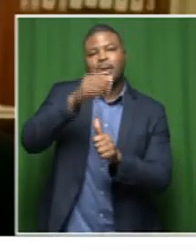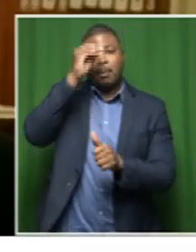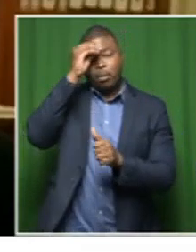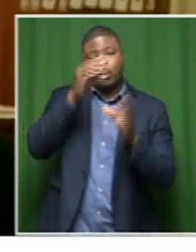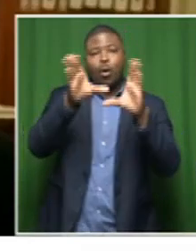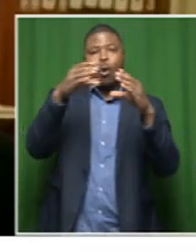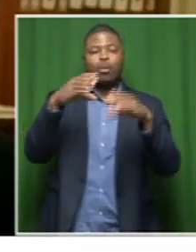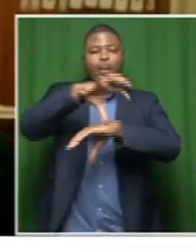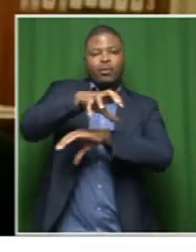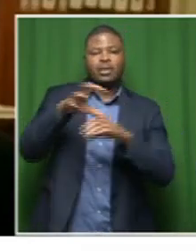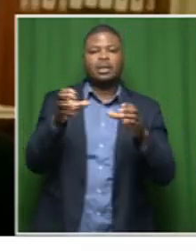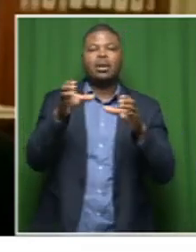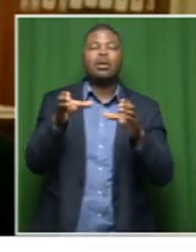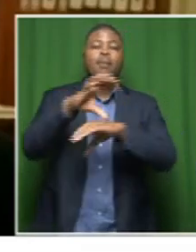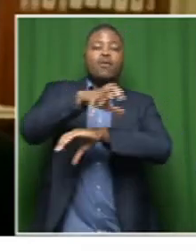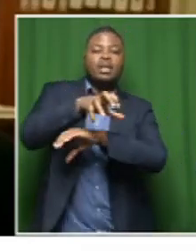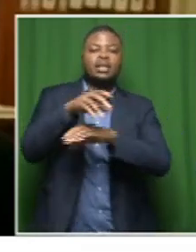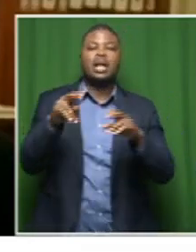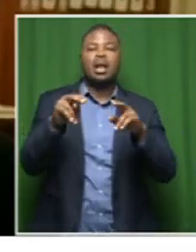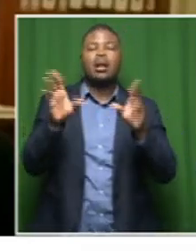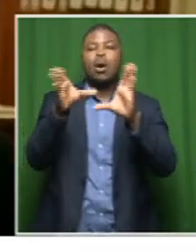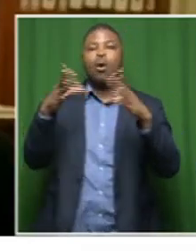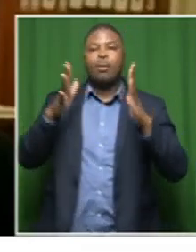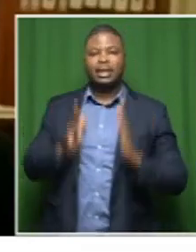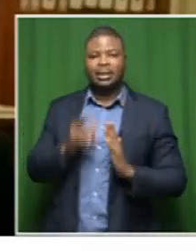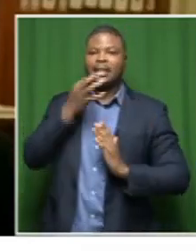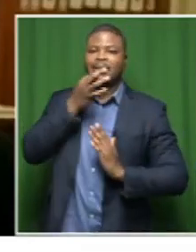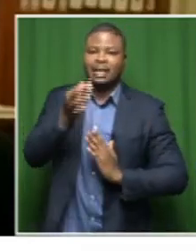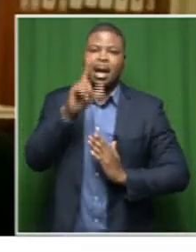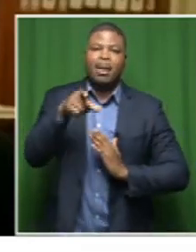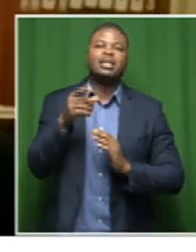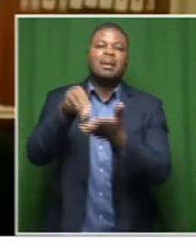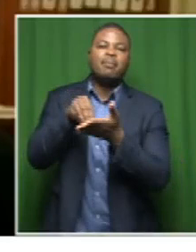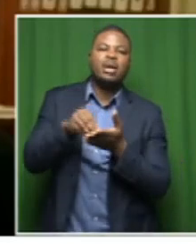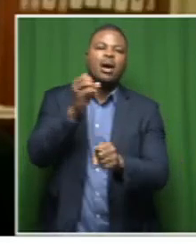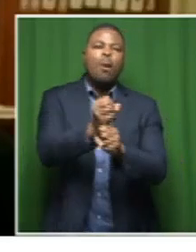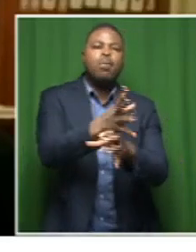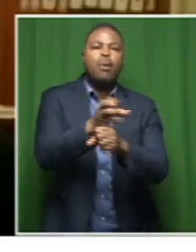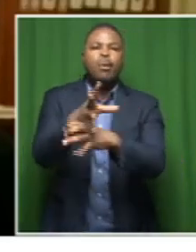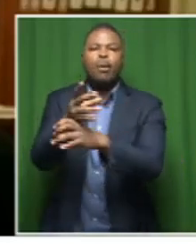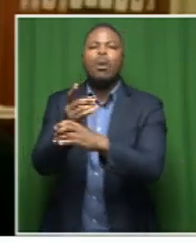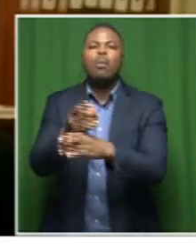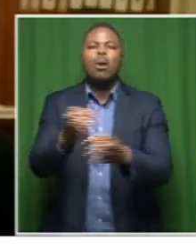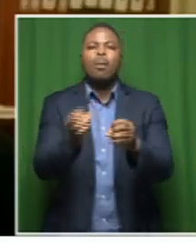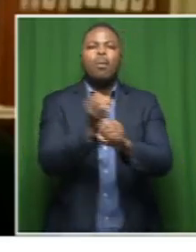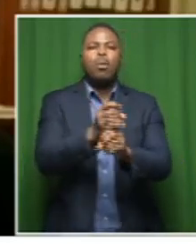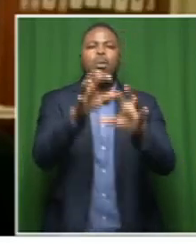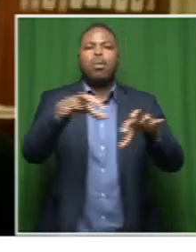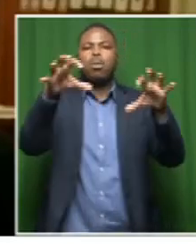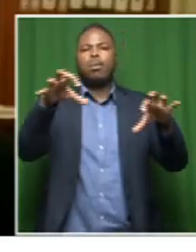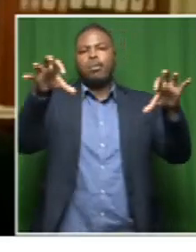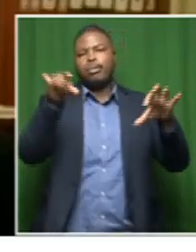the police must throw stun grenades and use tear gas on the group of miners who were at that time